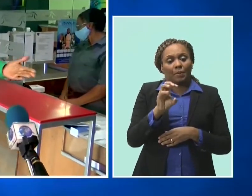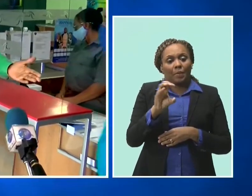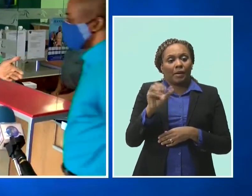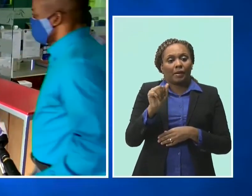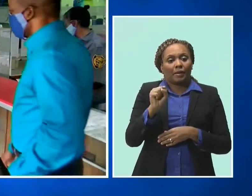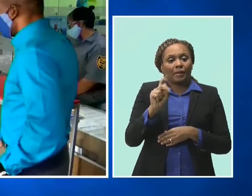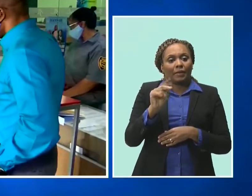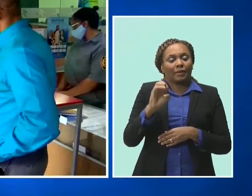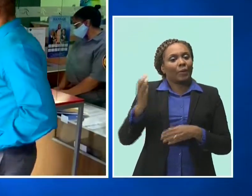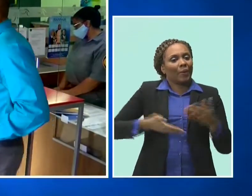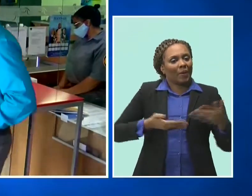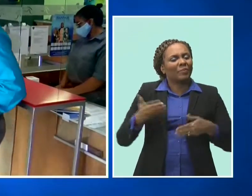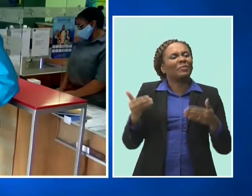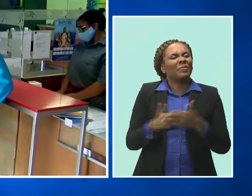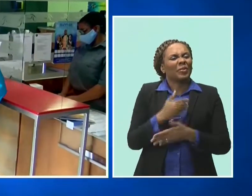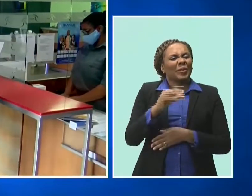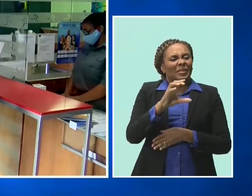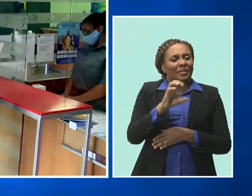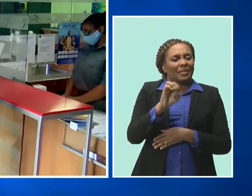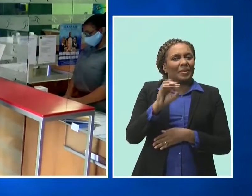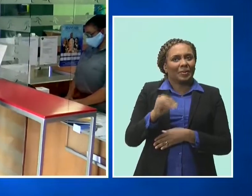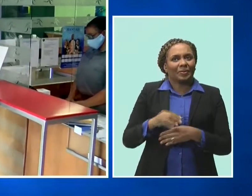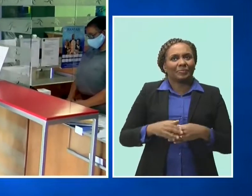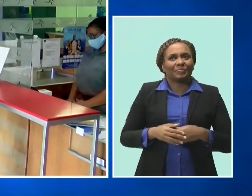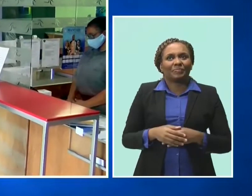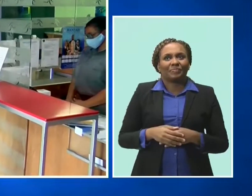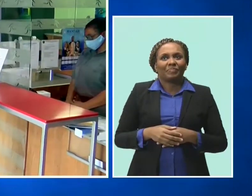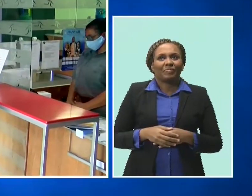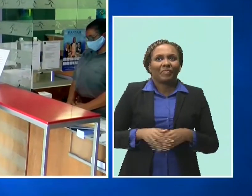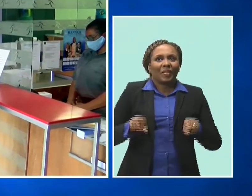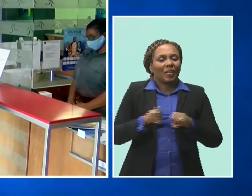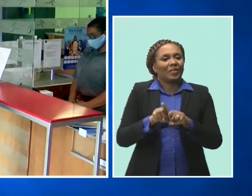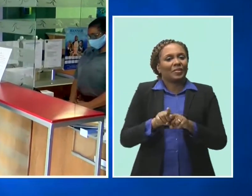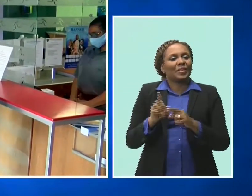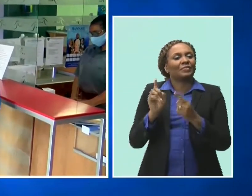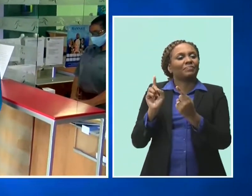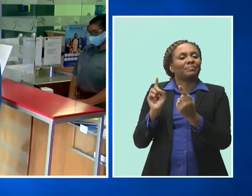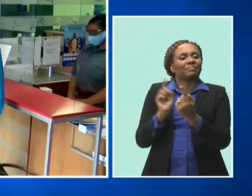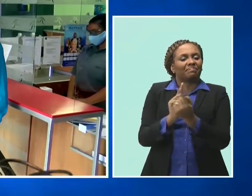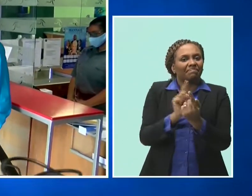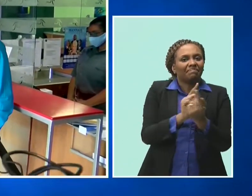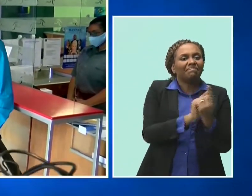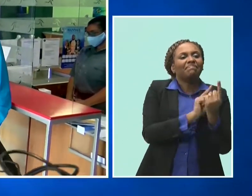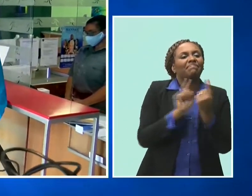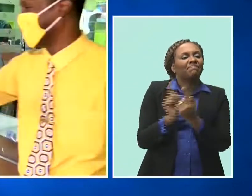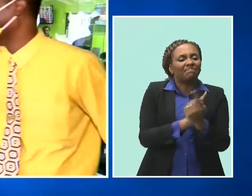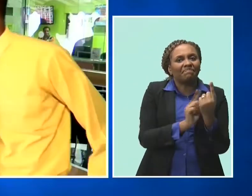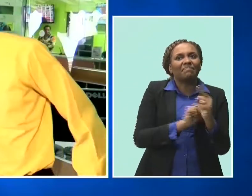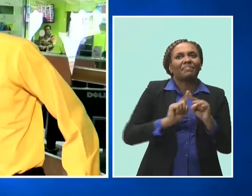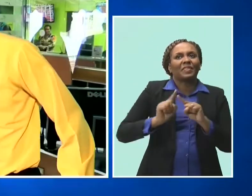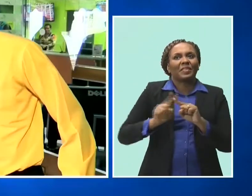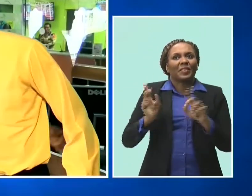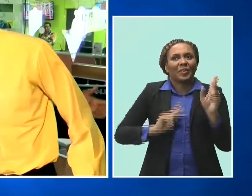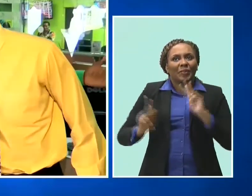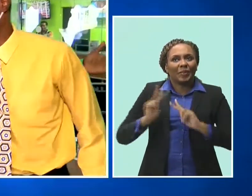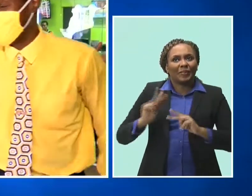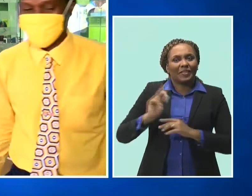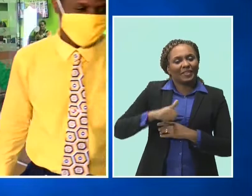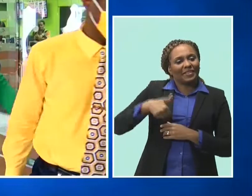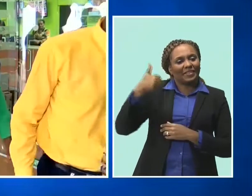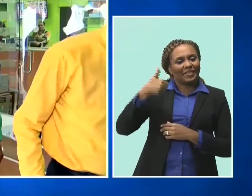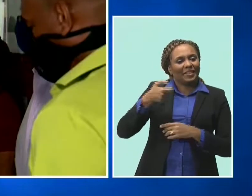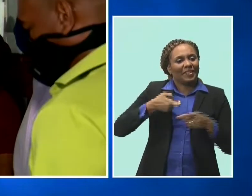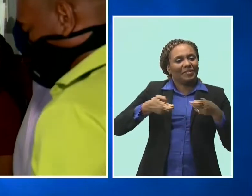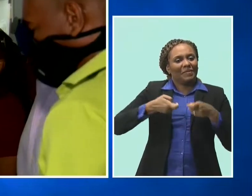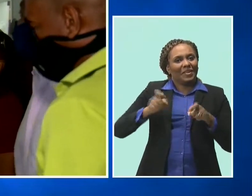Sanka Price. Following the exchange, Mr. Price met Acting Deputy Board Chair Peter Boyce and the CBC senior management